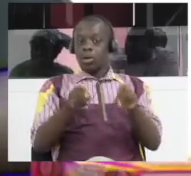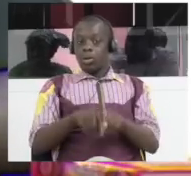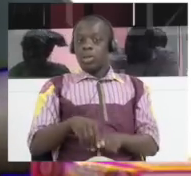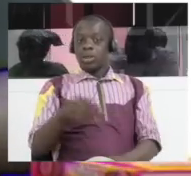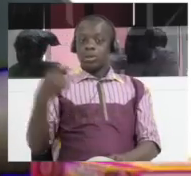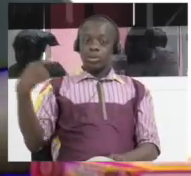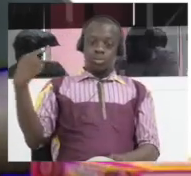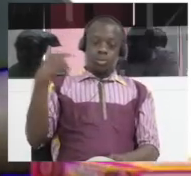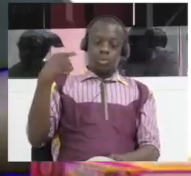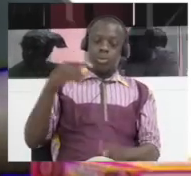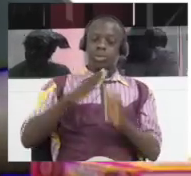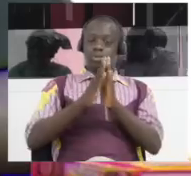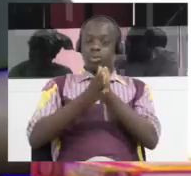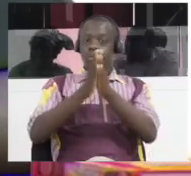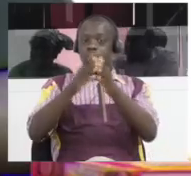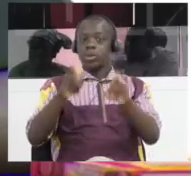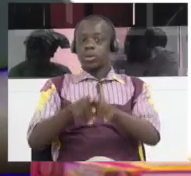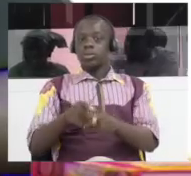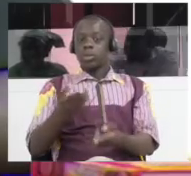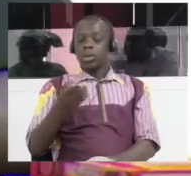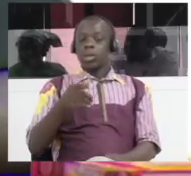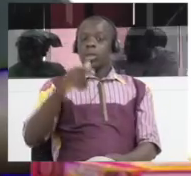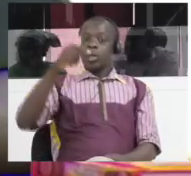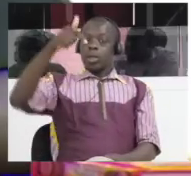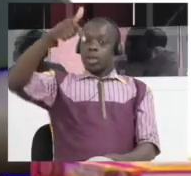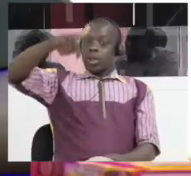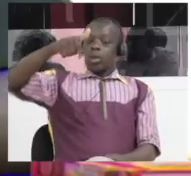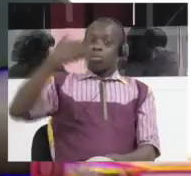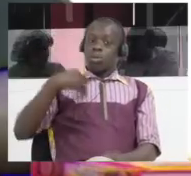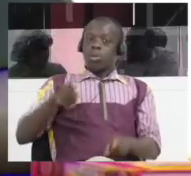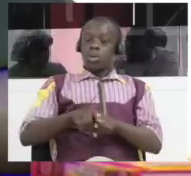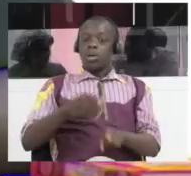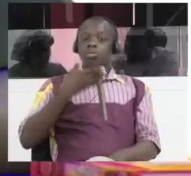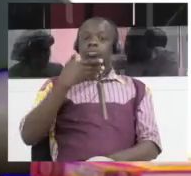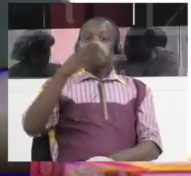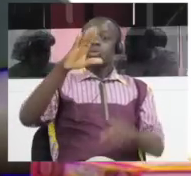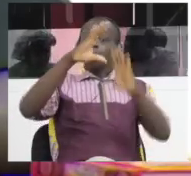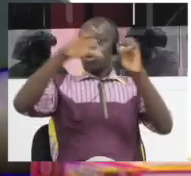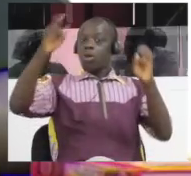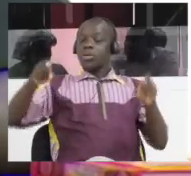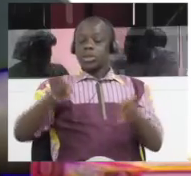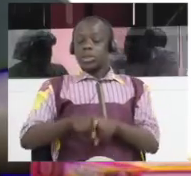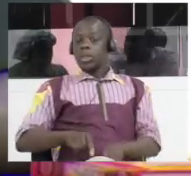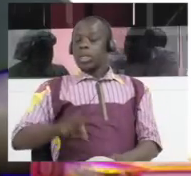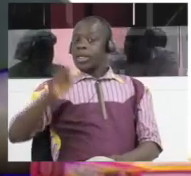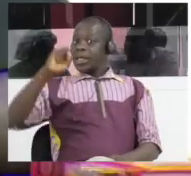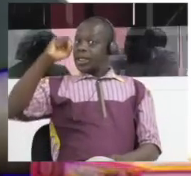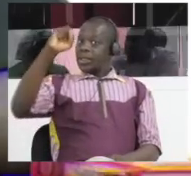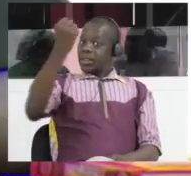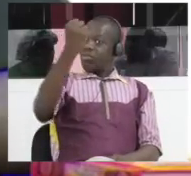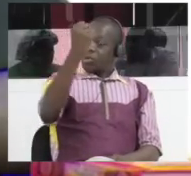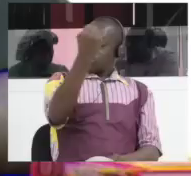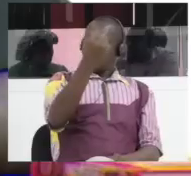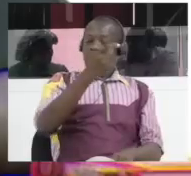ship, the Nigerian colonel then turned to us and said, well, young officers, this is a critical